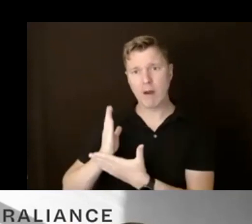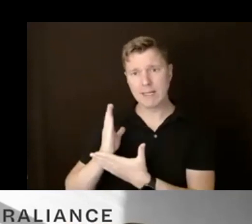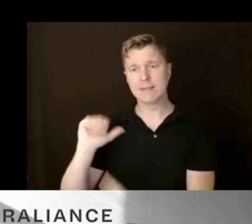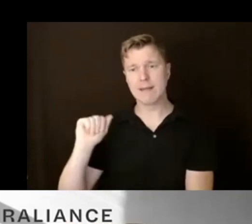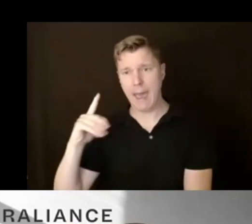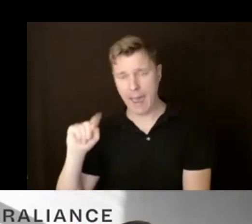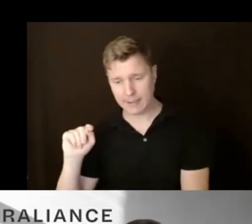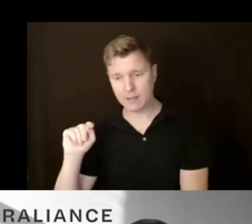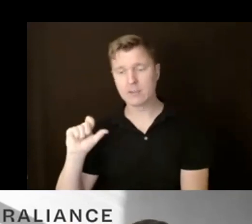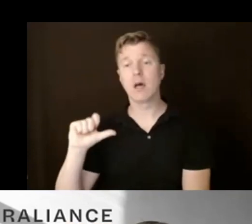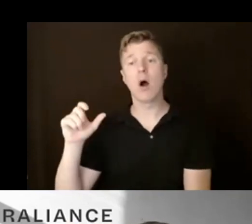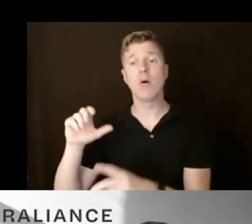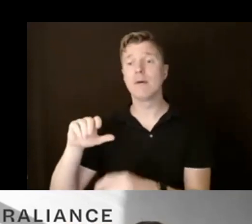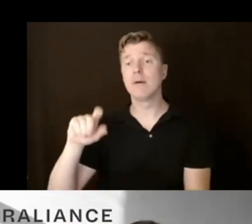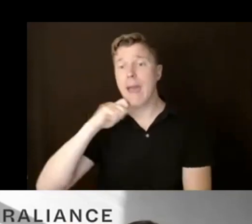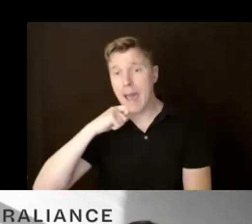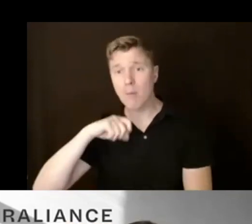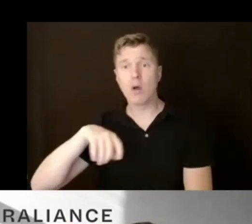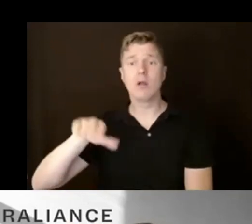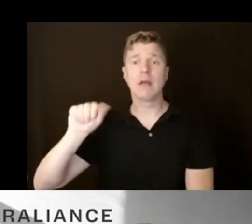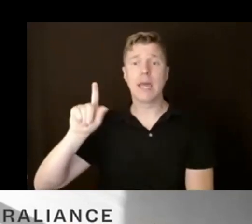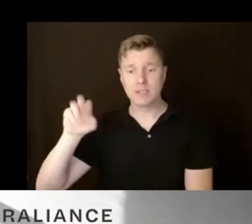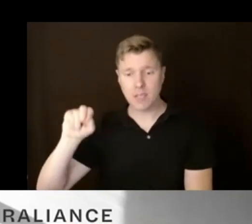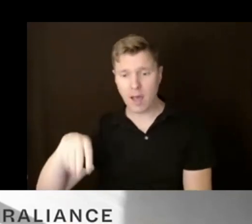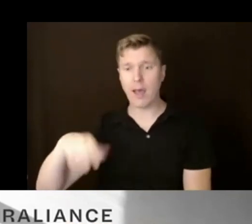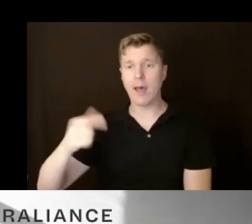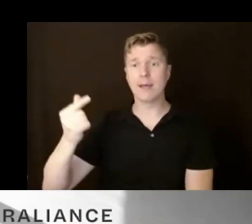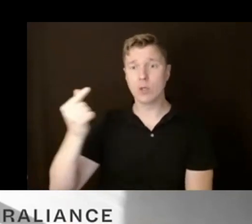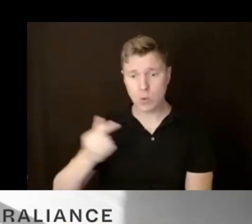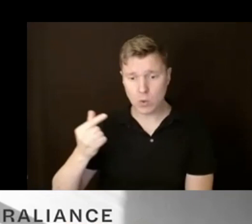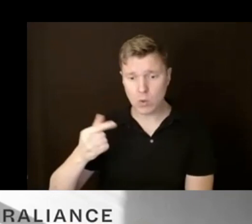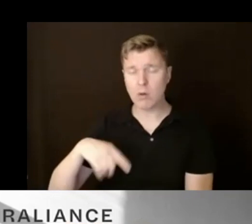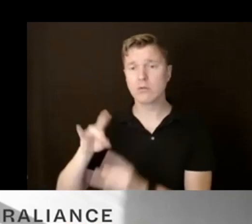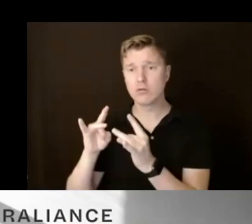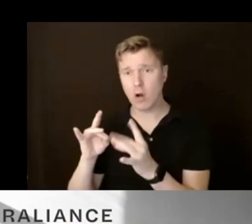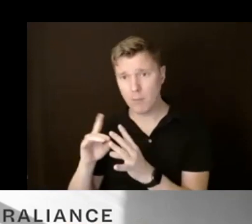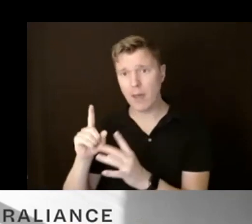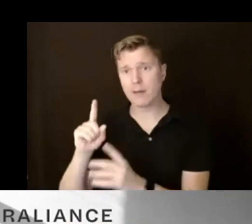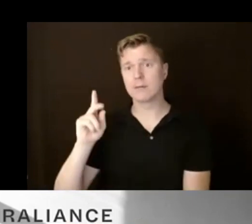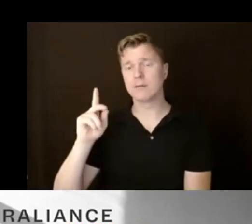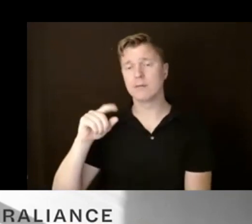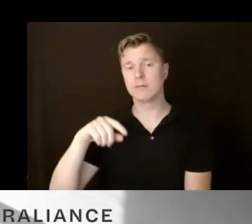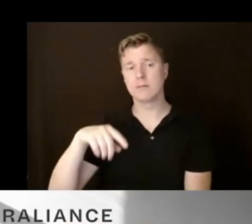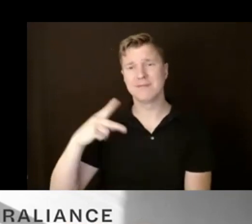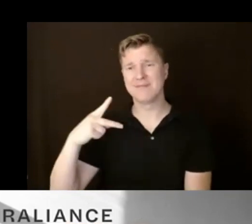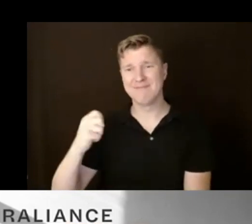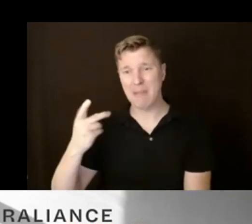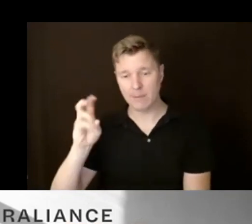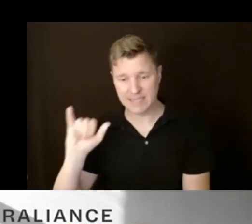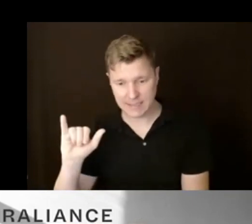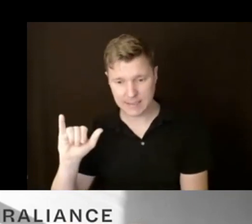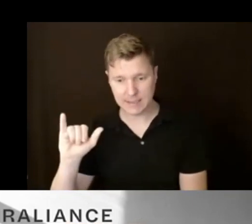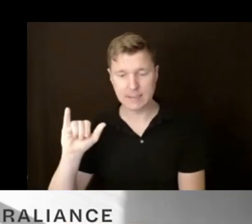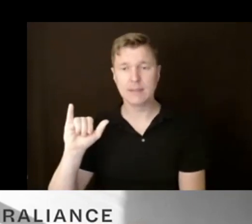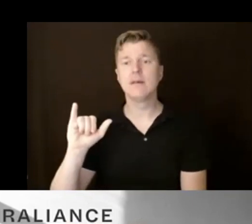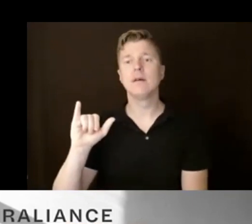so Apple, Amazon, Google, Starbucks, and Pepsi are among more than 150 companies that signed on to a